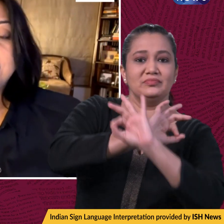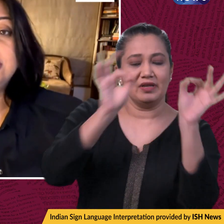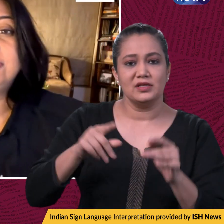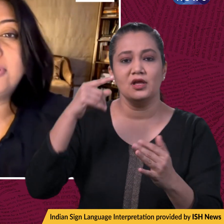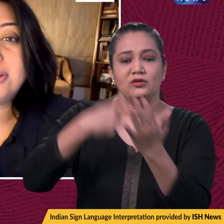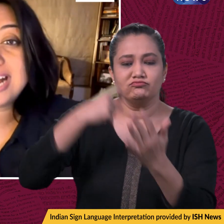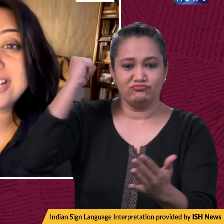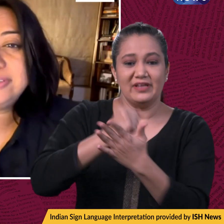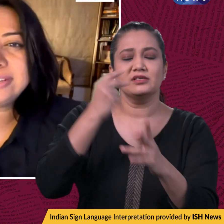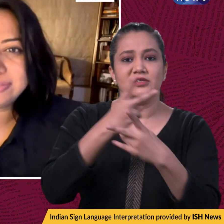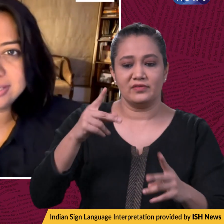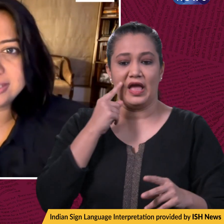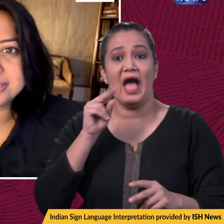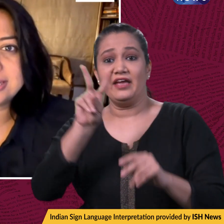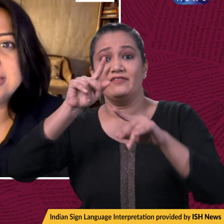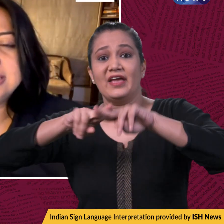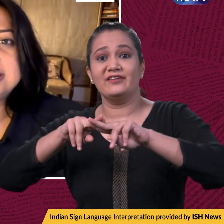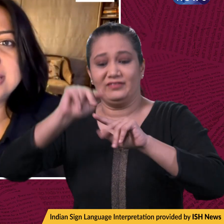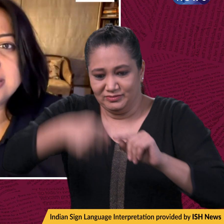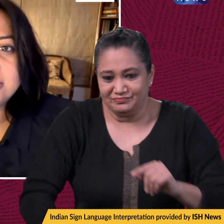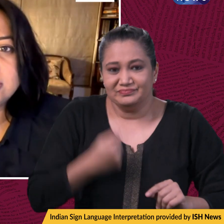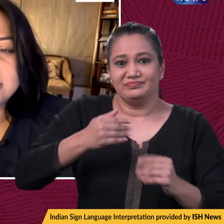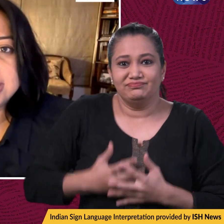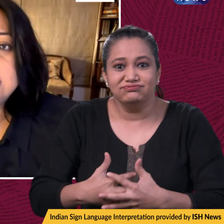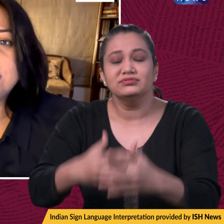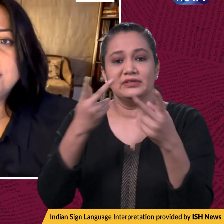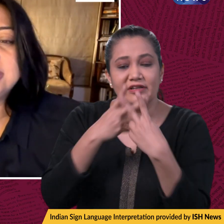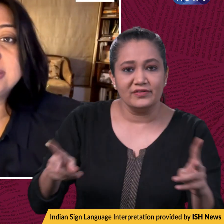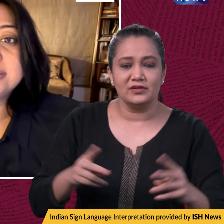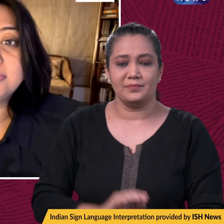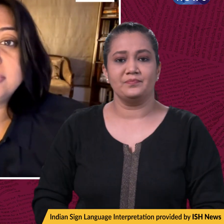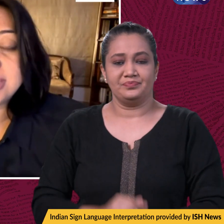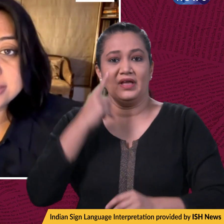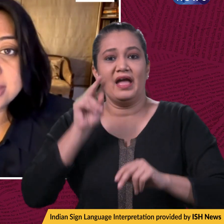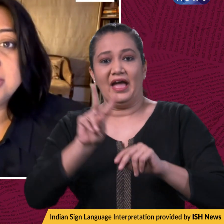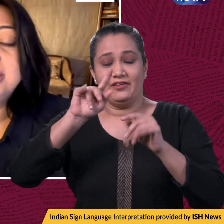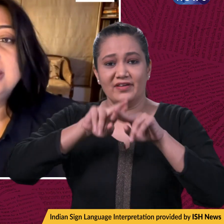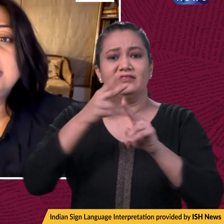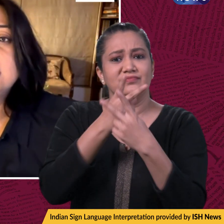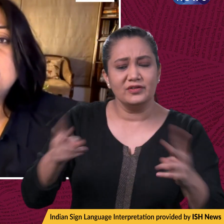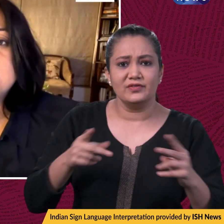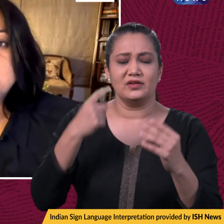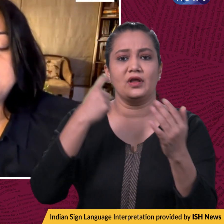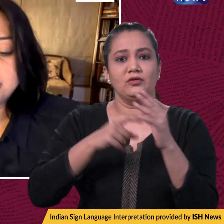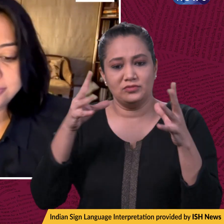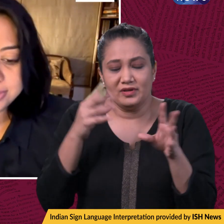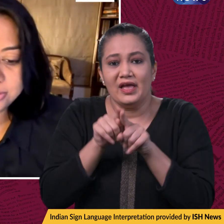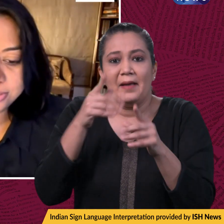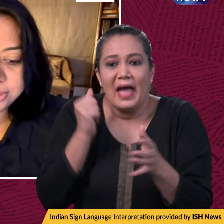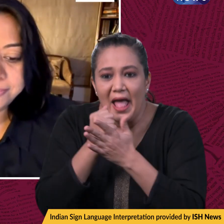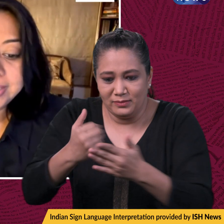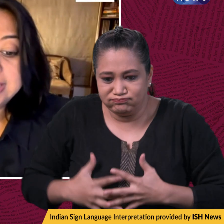registration authority for IVF clinics and clinics that are, or any sort of clinic that is involved right now in assisted